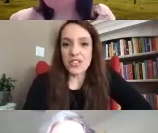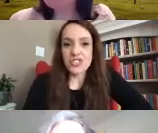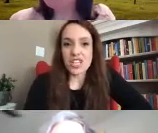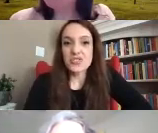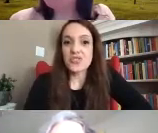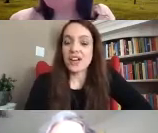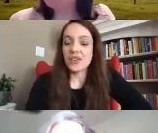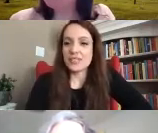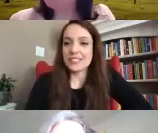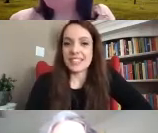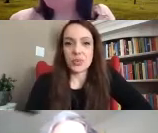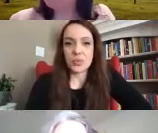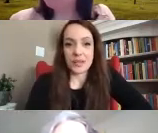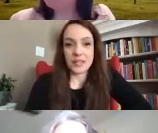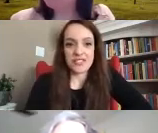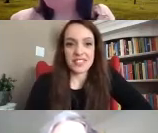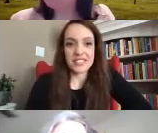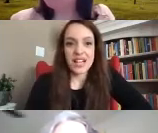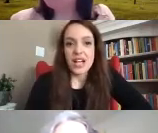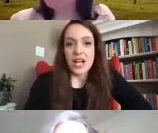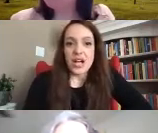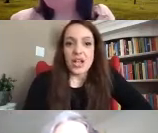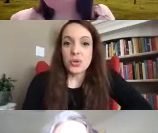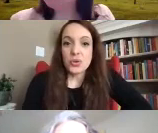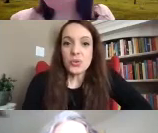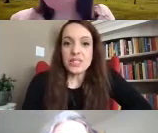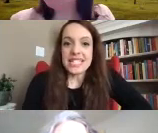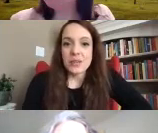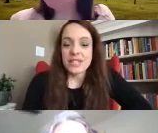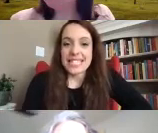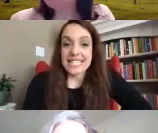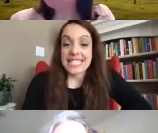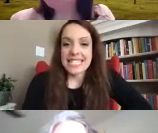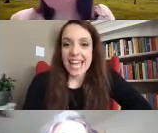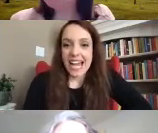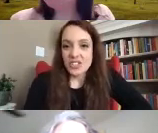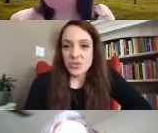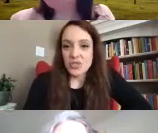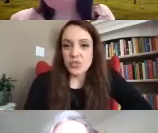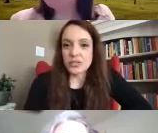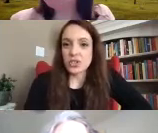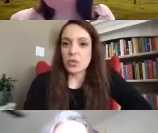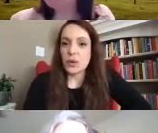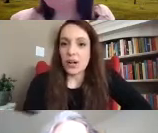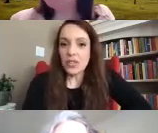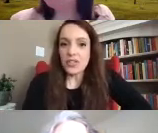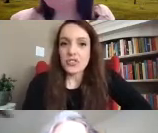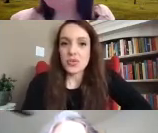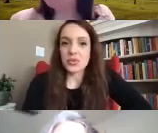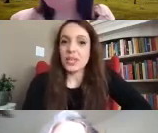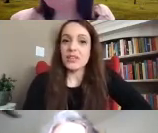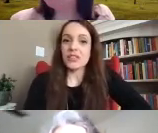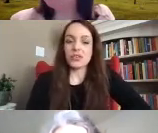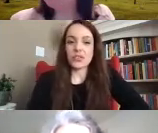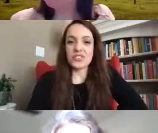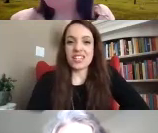health exchange for everyone's equal benefit. The learner will examine existing attitudes around global health so that